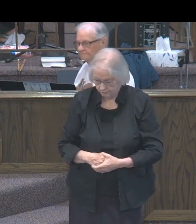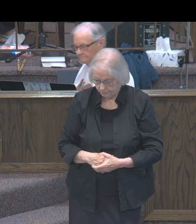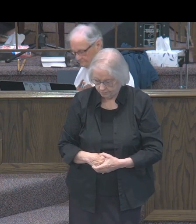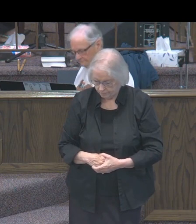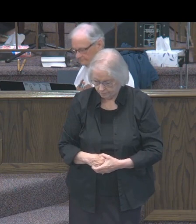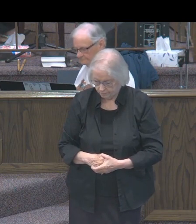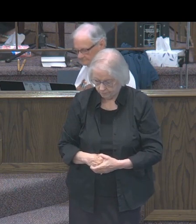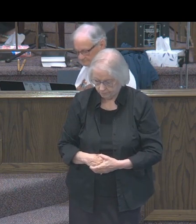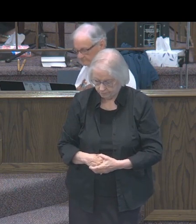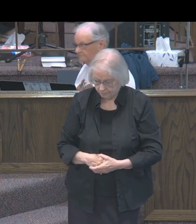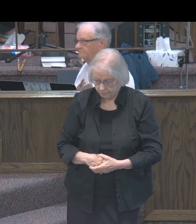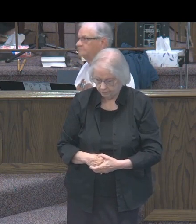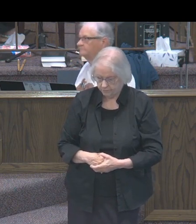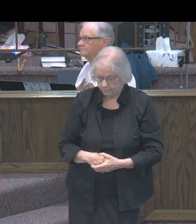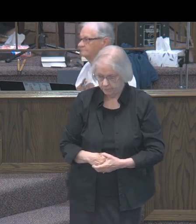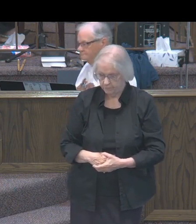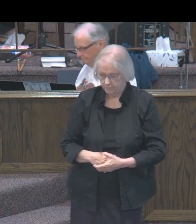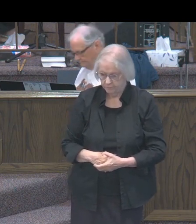your help.